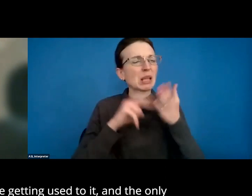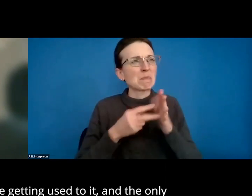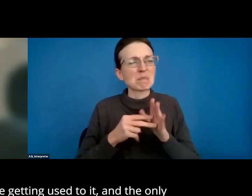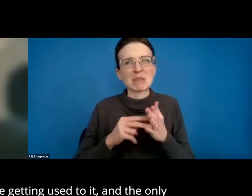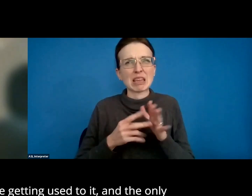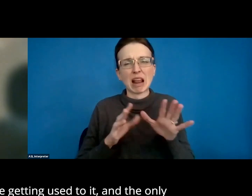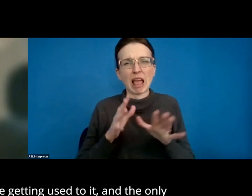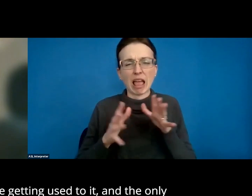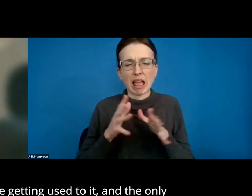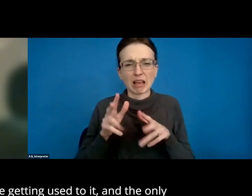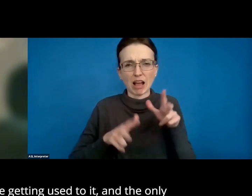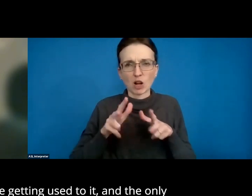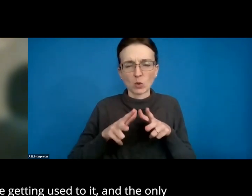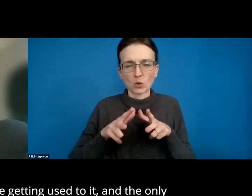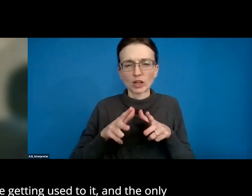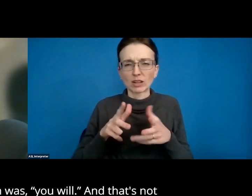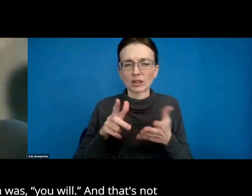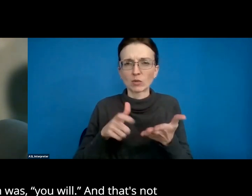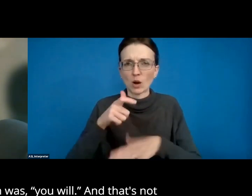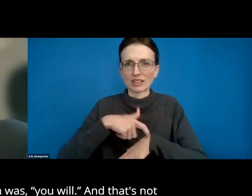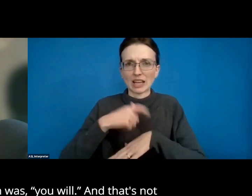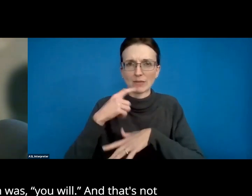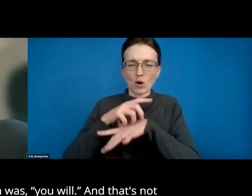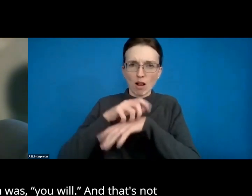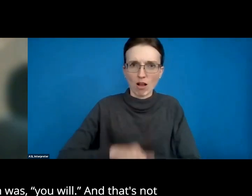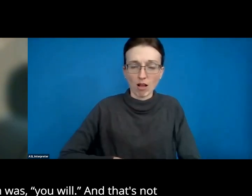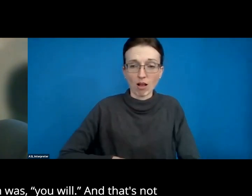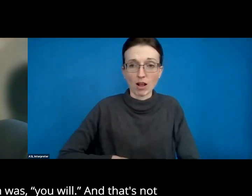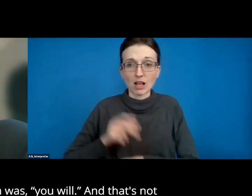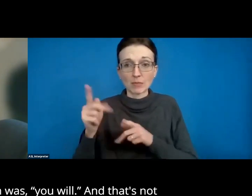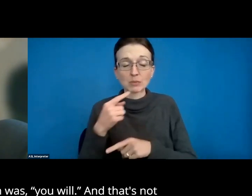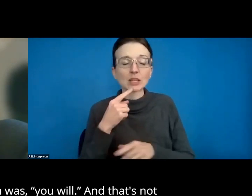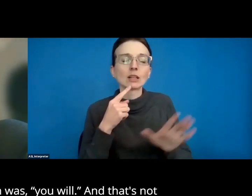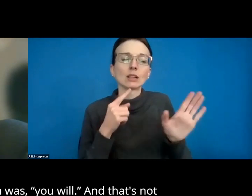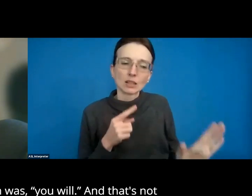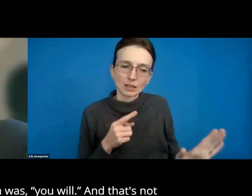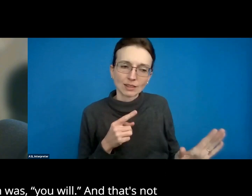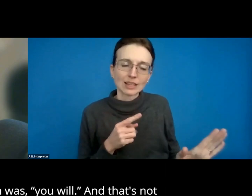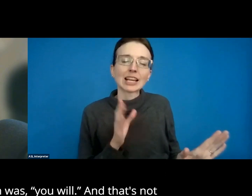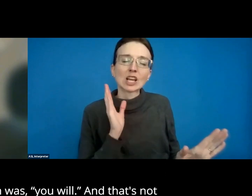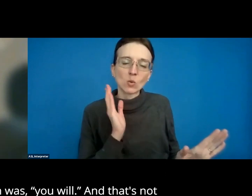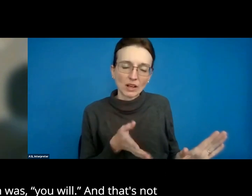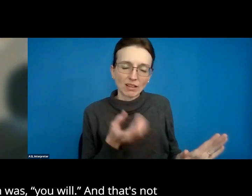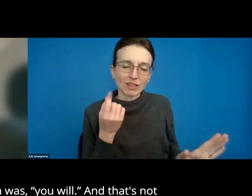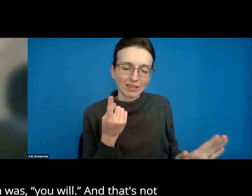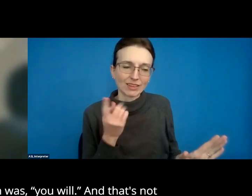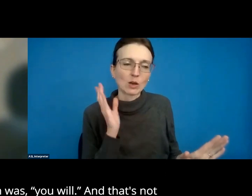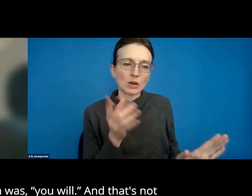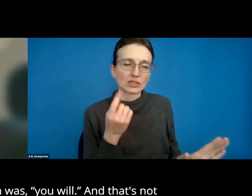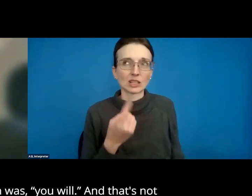used to it. And the only thing that was told to me over and over again was, you will. And that's not